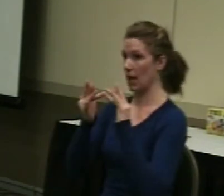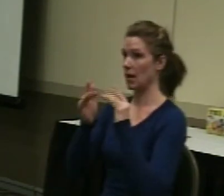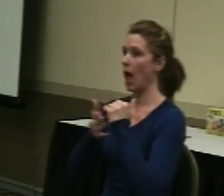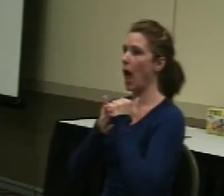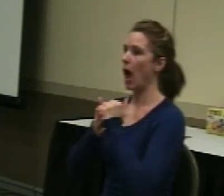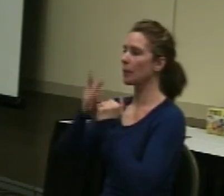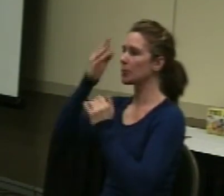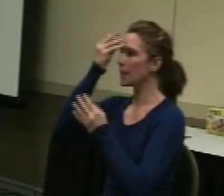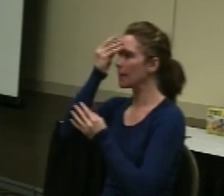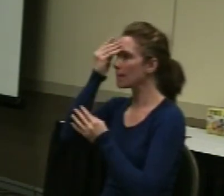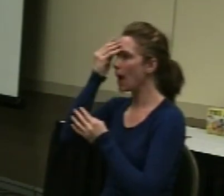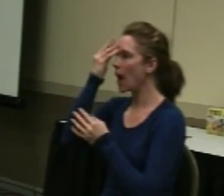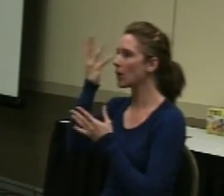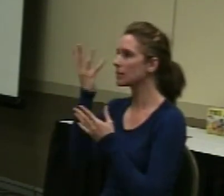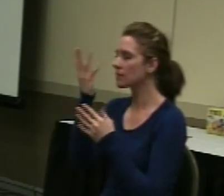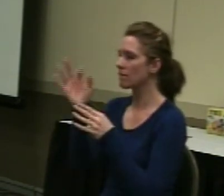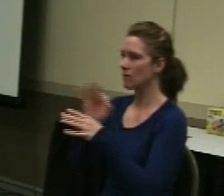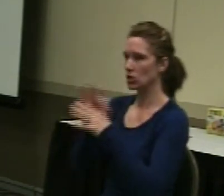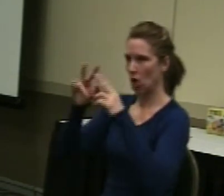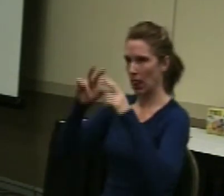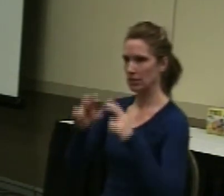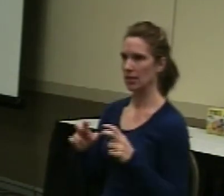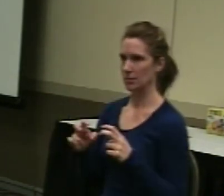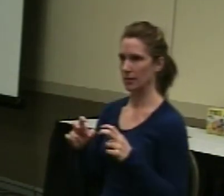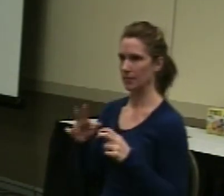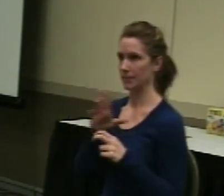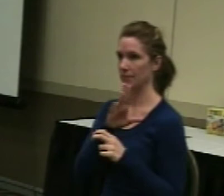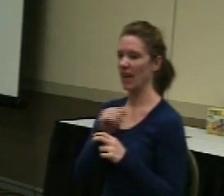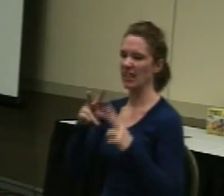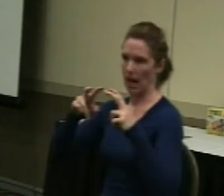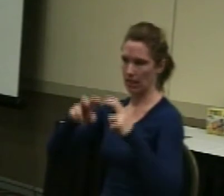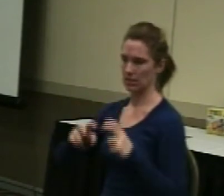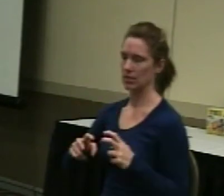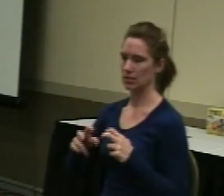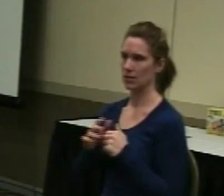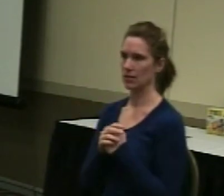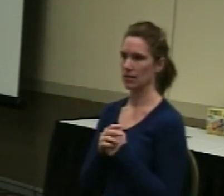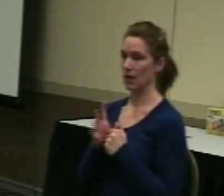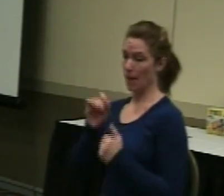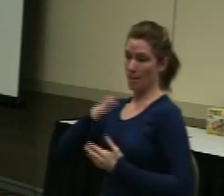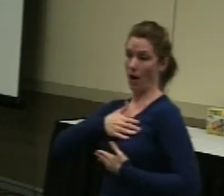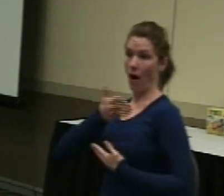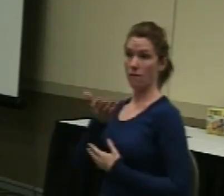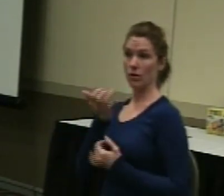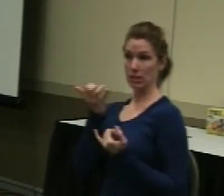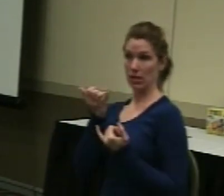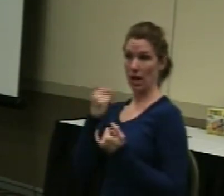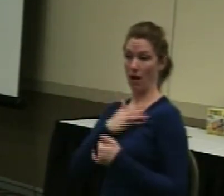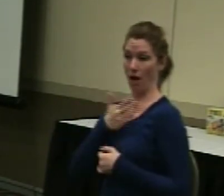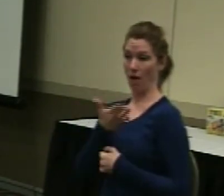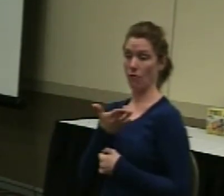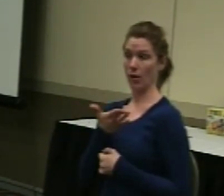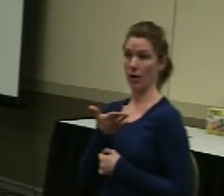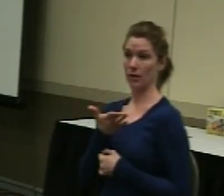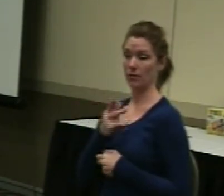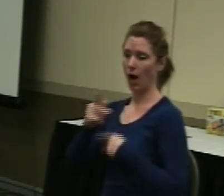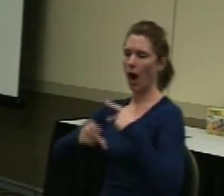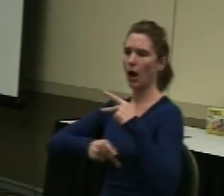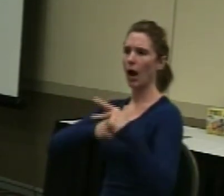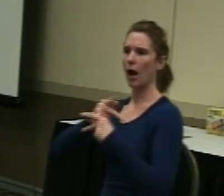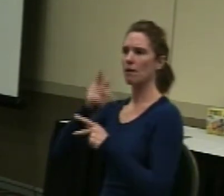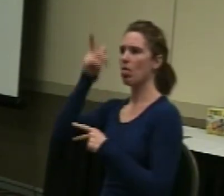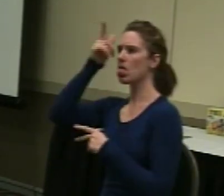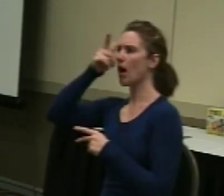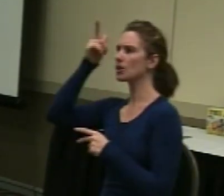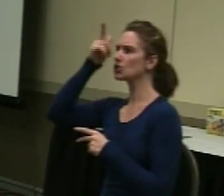about functional assessment and analysis. I'll be offering you today a kind of logic